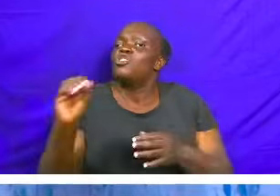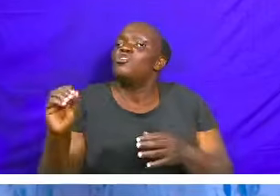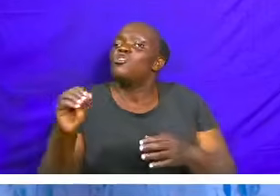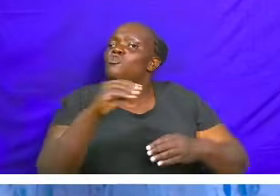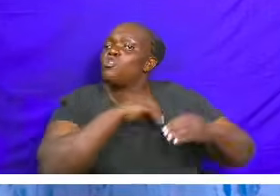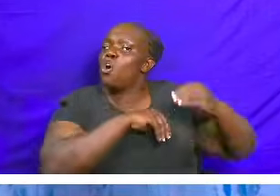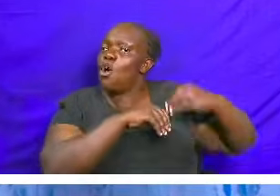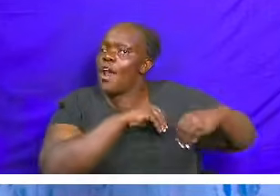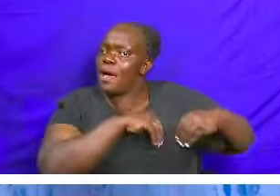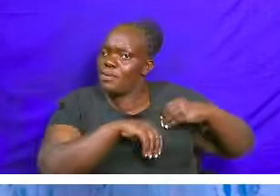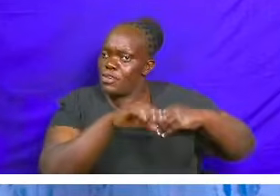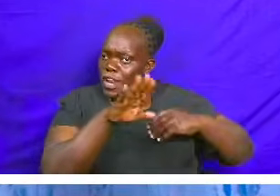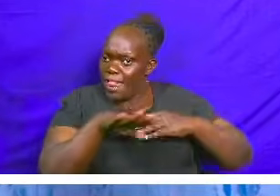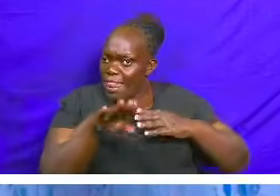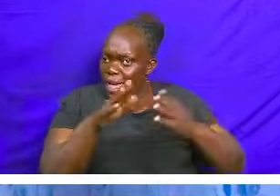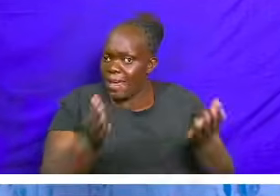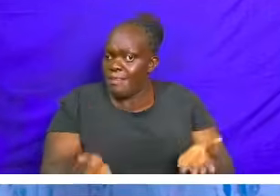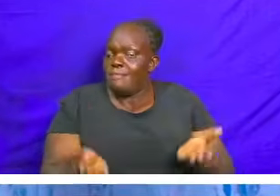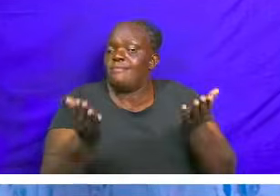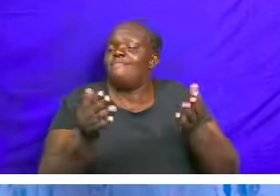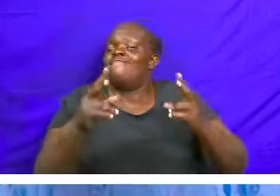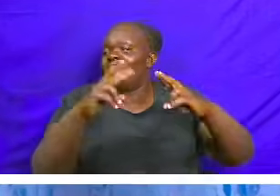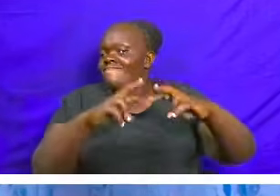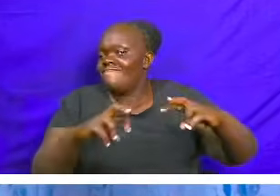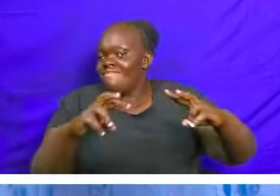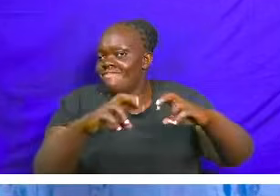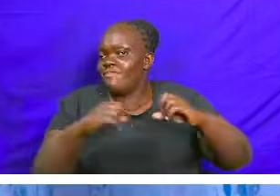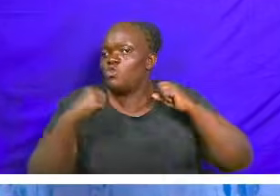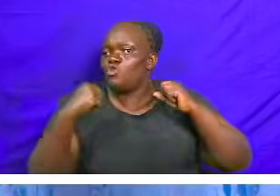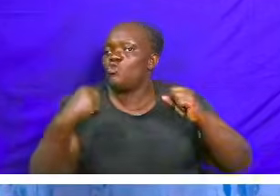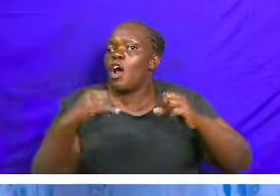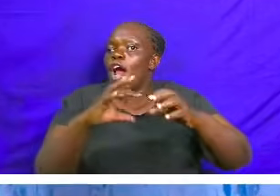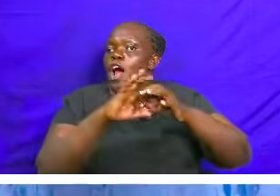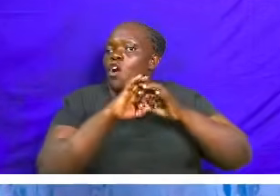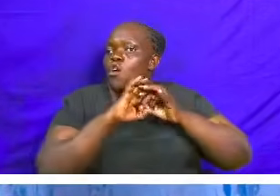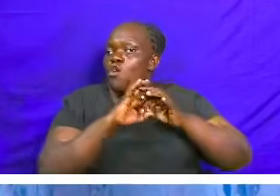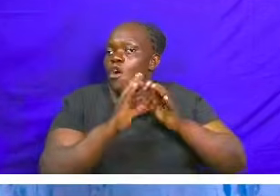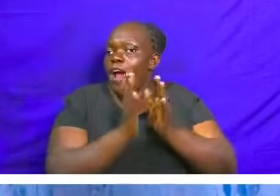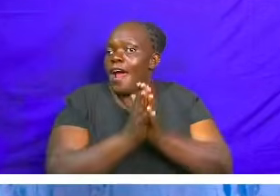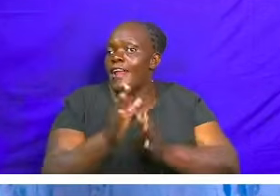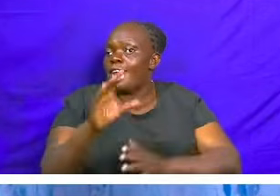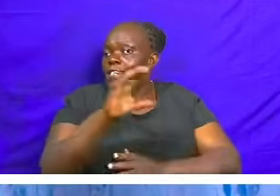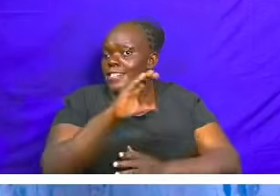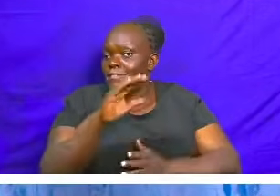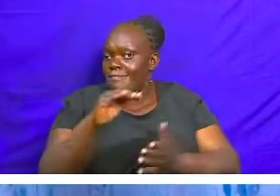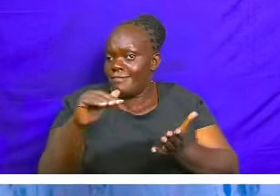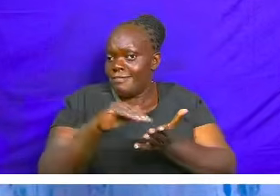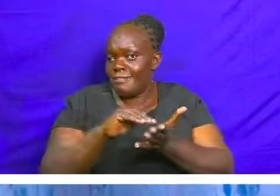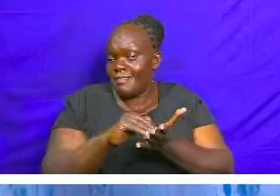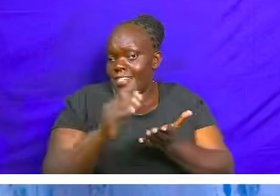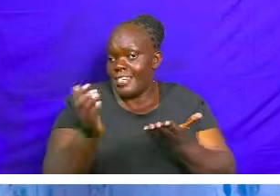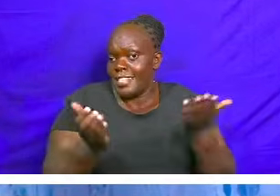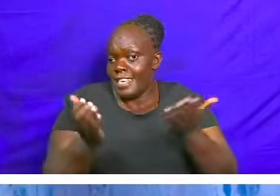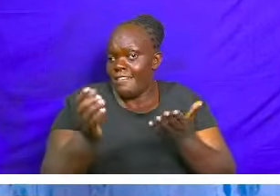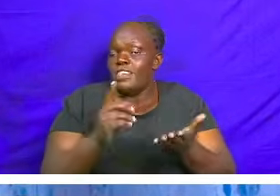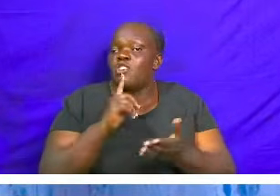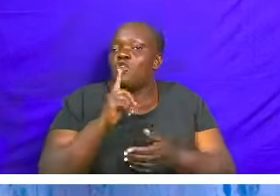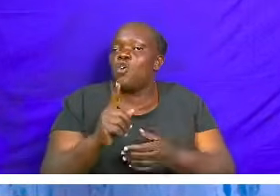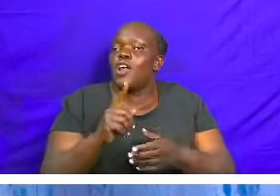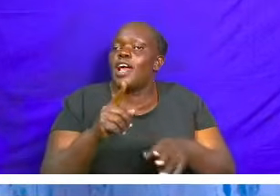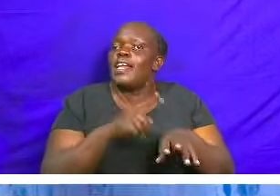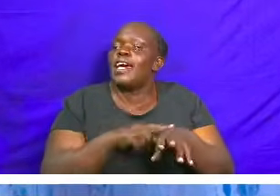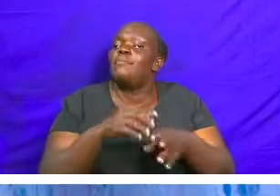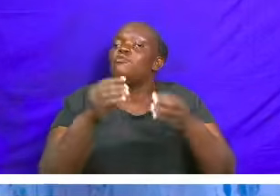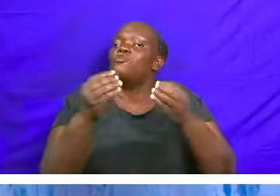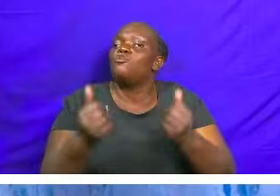corruption and improved investigation, stronger coordination, and citizen-centered service delivery when he addressed